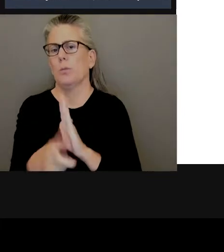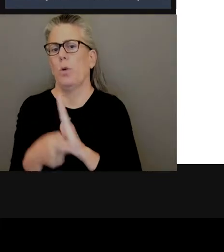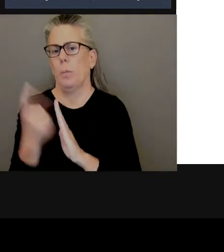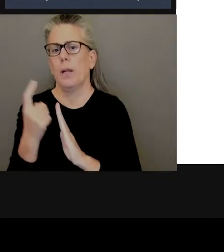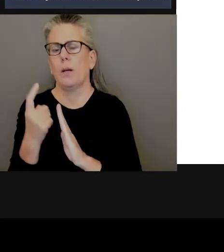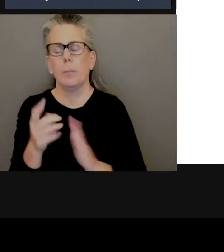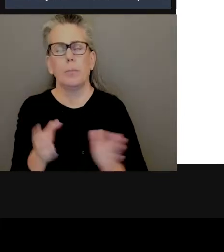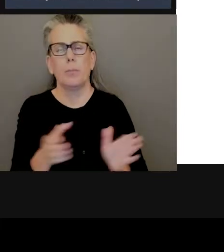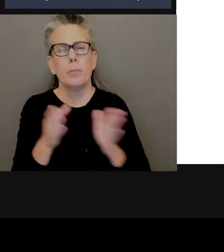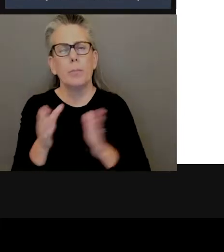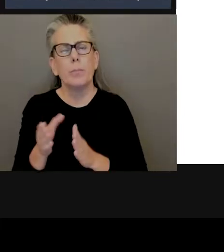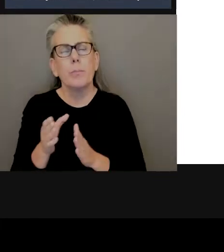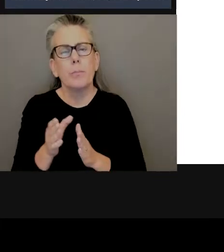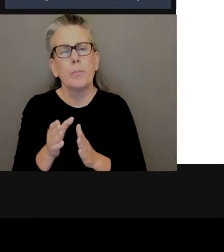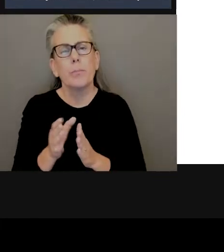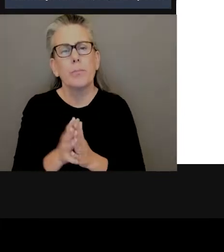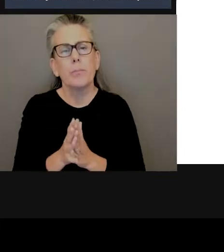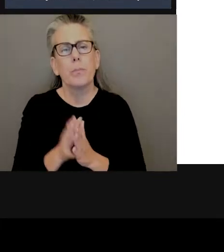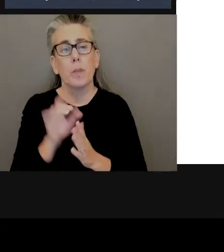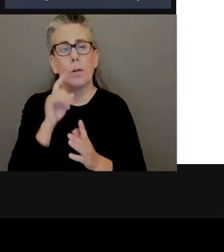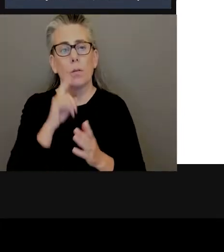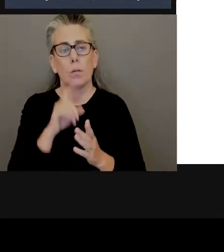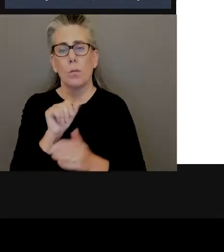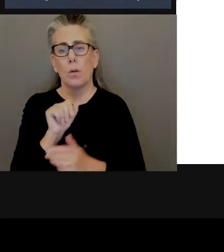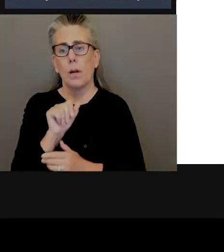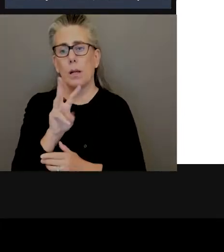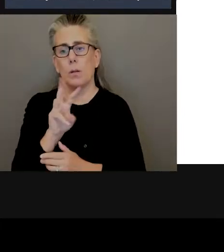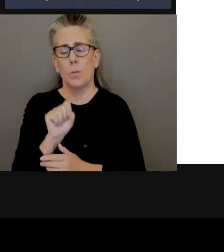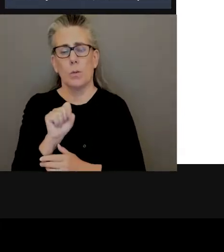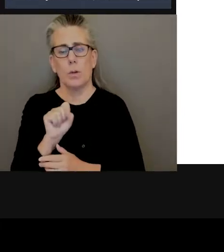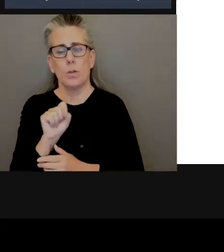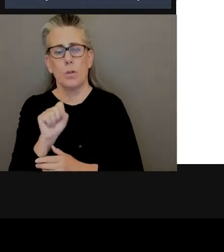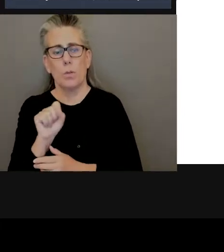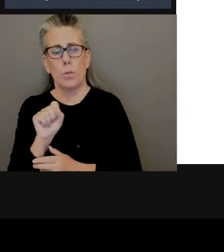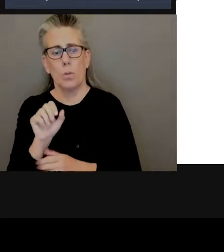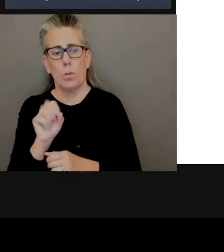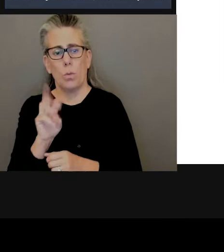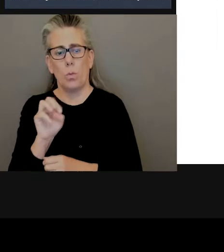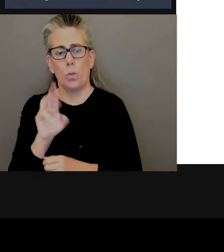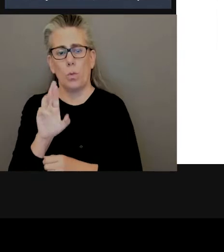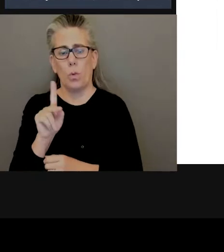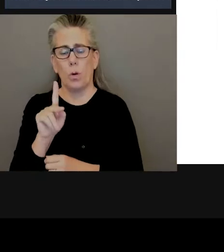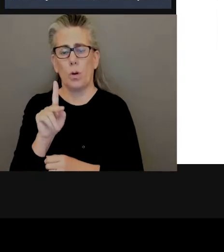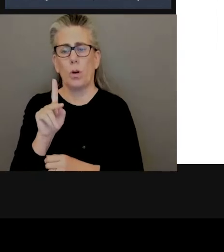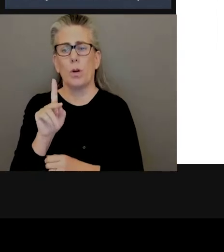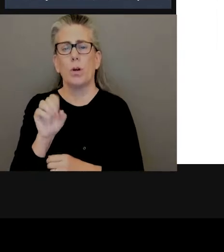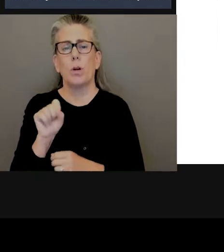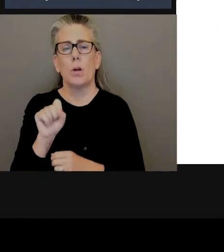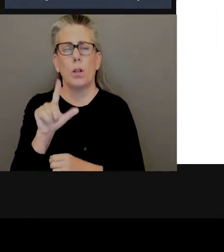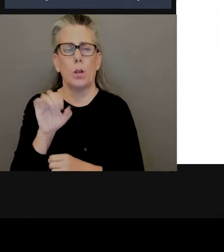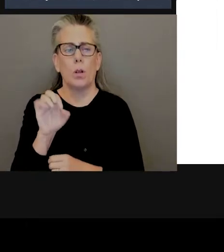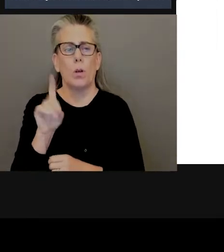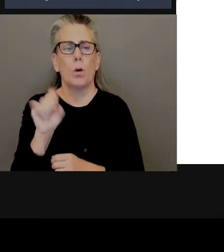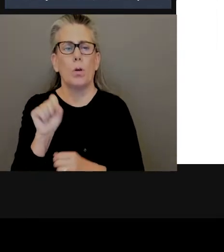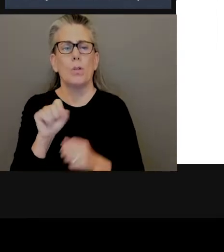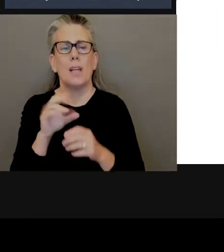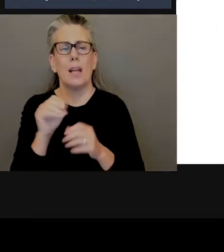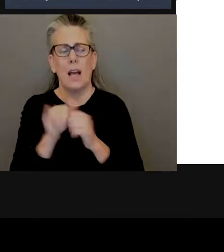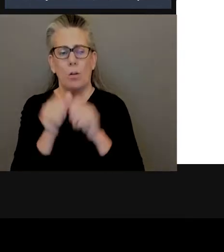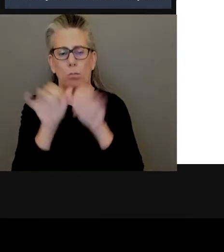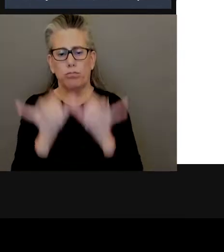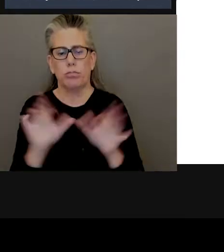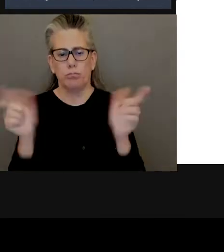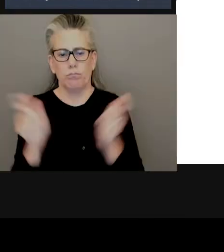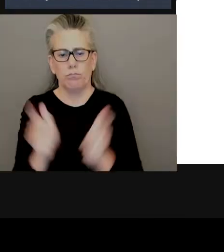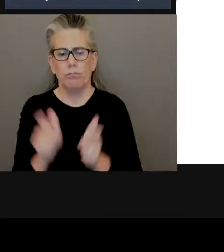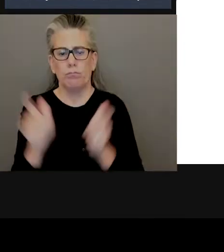resources with its data plane workloads, right sizing and scaling Kubernetes and the storage volumes can become challenging, and